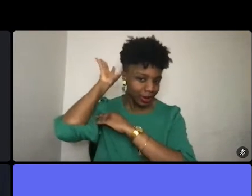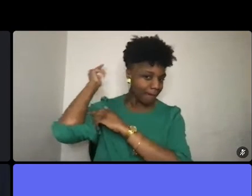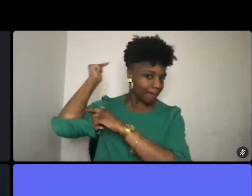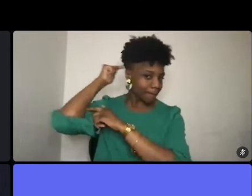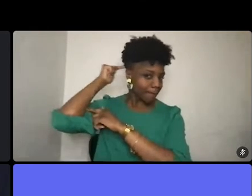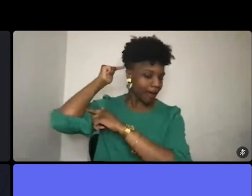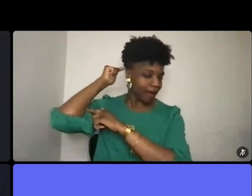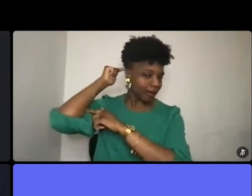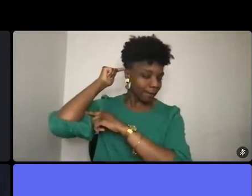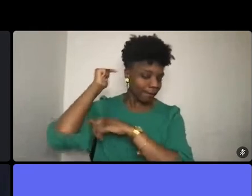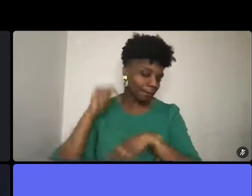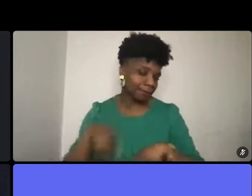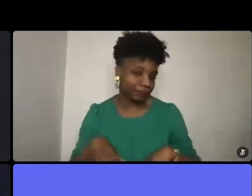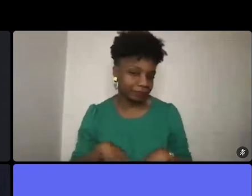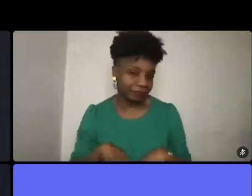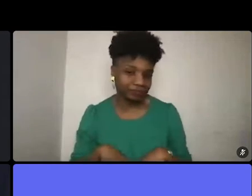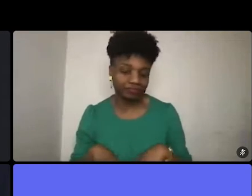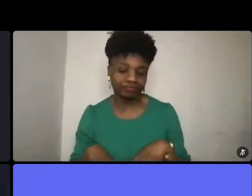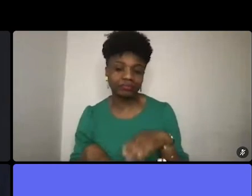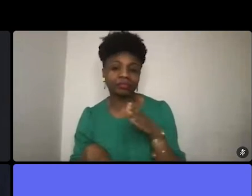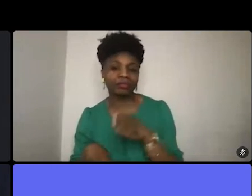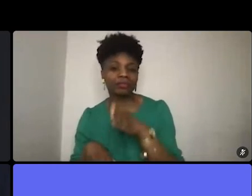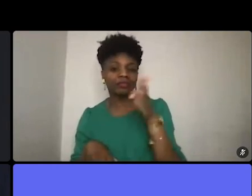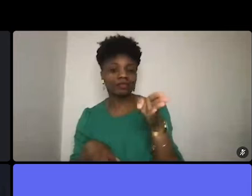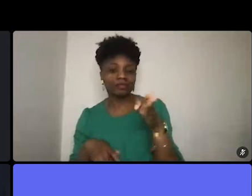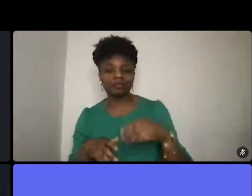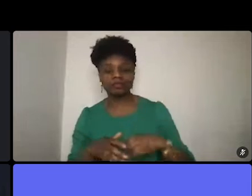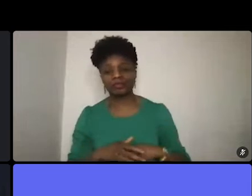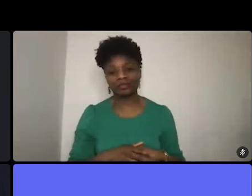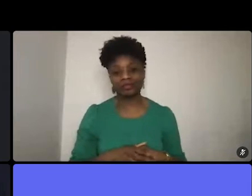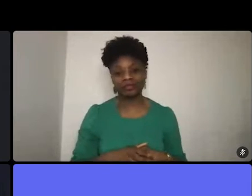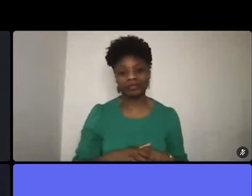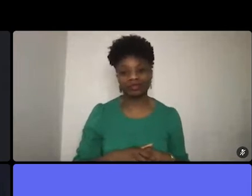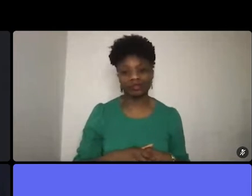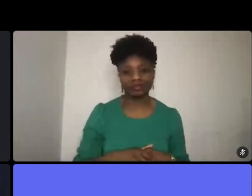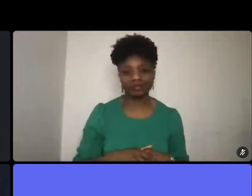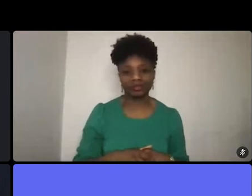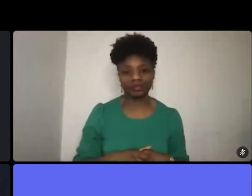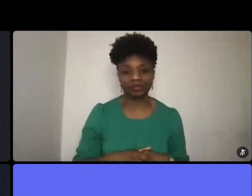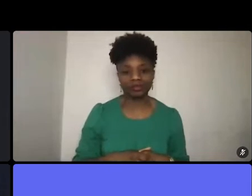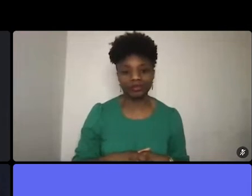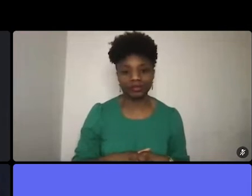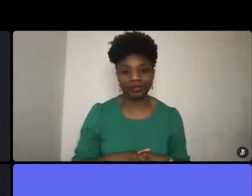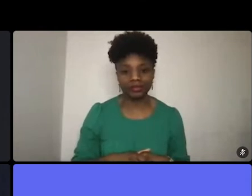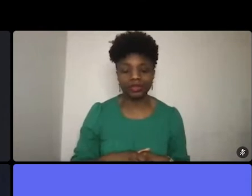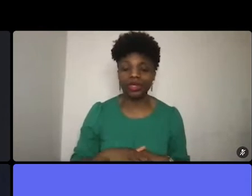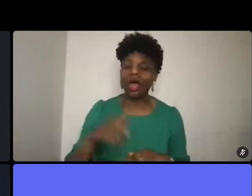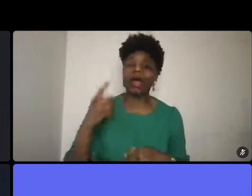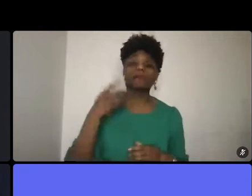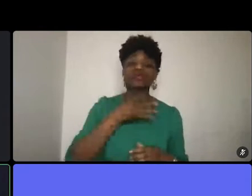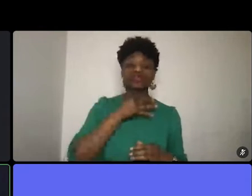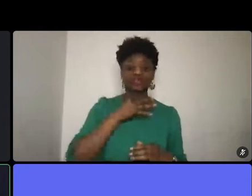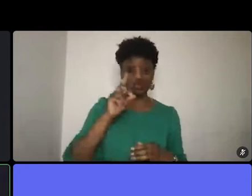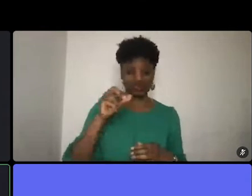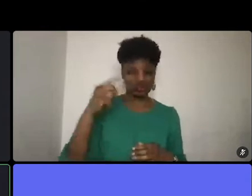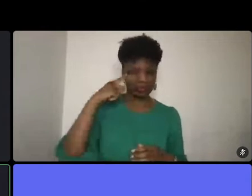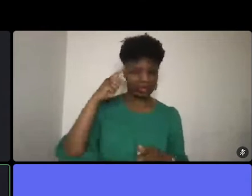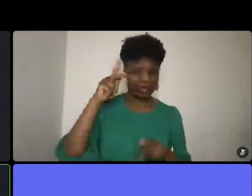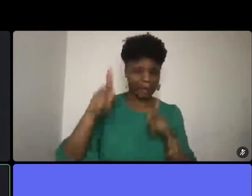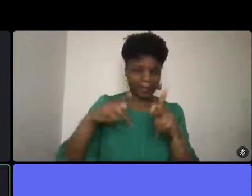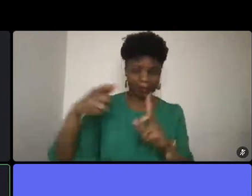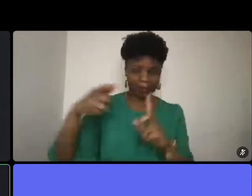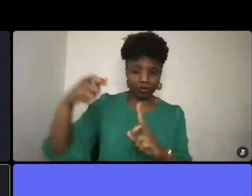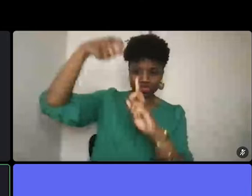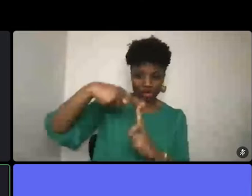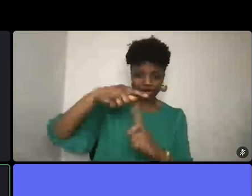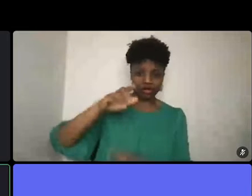access. That brings another question. Do you think a lot of people trigger their hypnosis on accident? I'm glad you asked